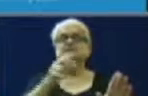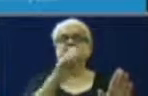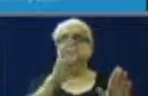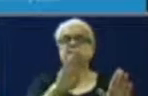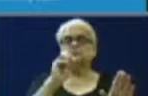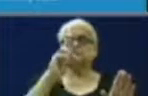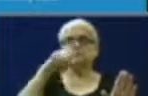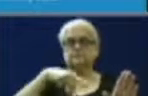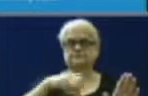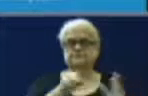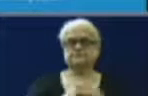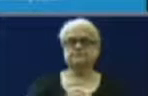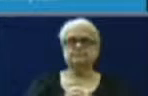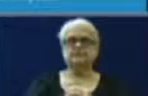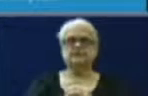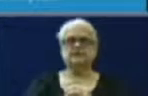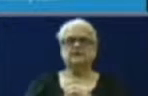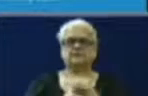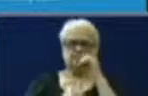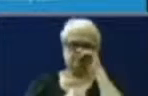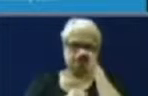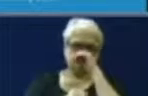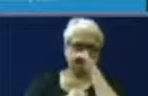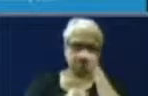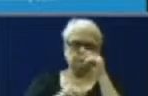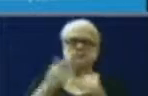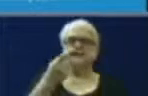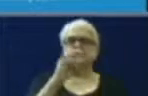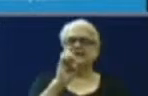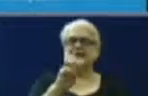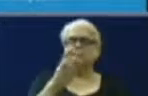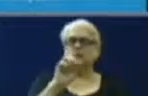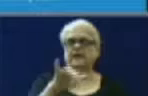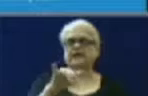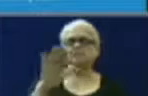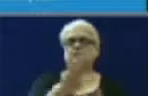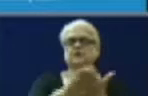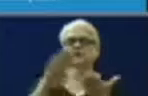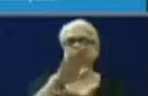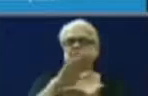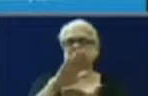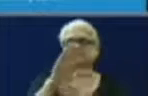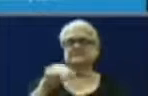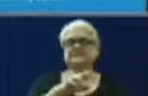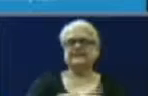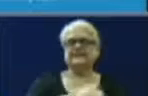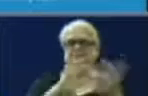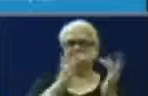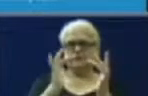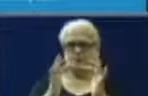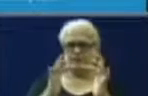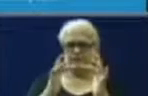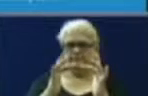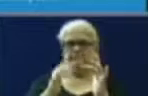dual credit programs, Gateway to College National Network, which is a program in Covington that kids, if